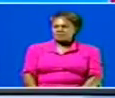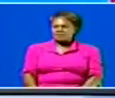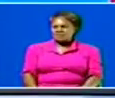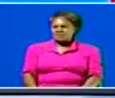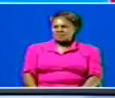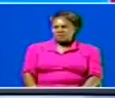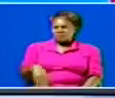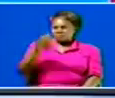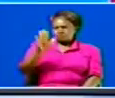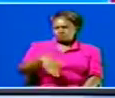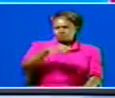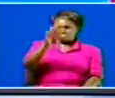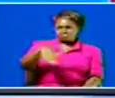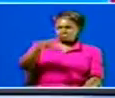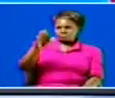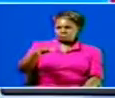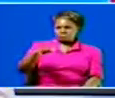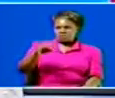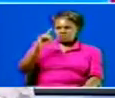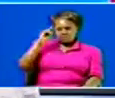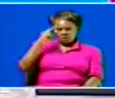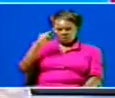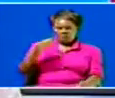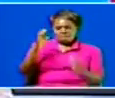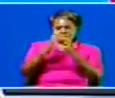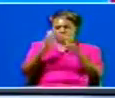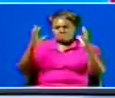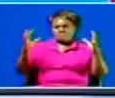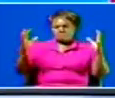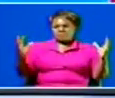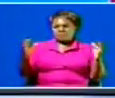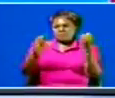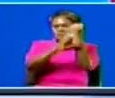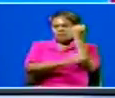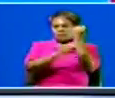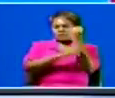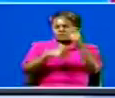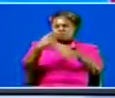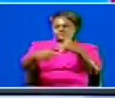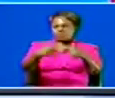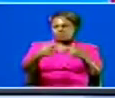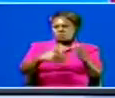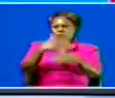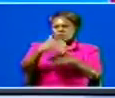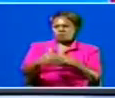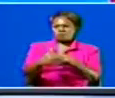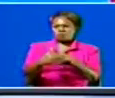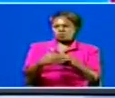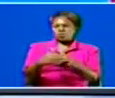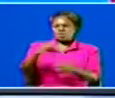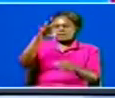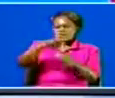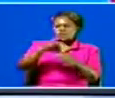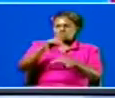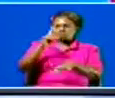paint maker Crown Paints is betting big on growing its sales numbers, even as the country moves forward after a gruelling election